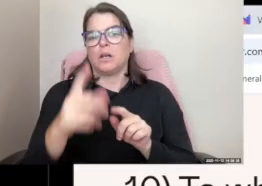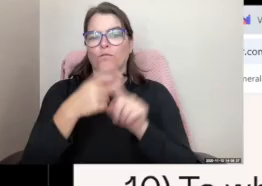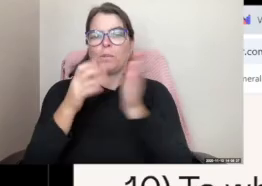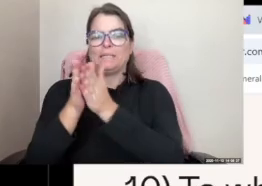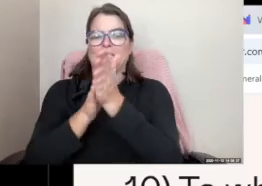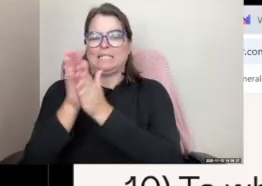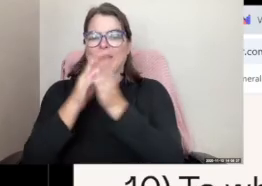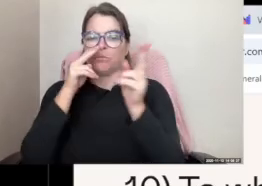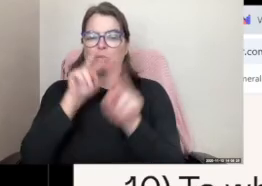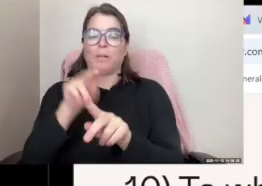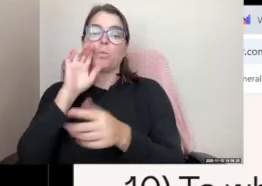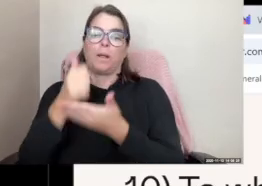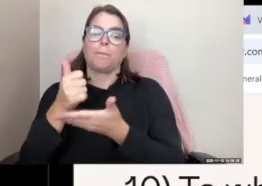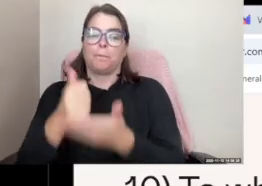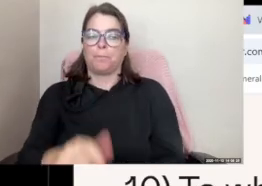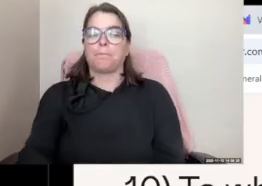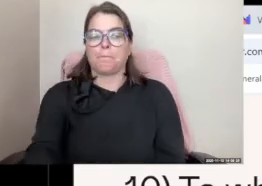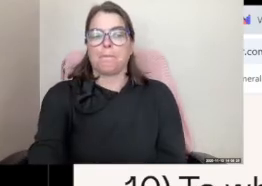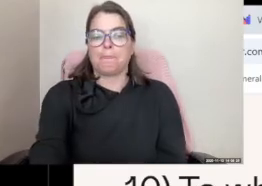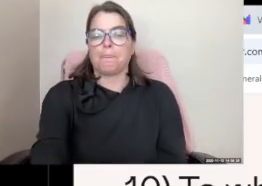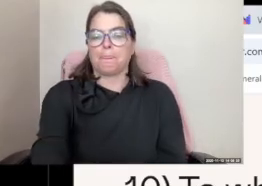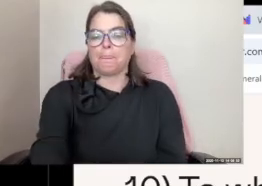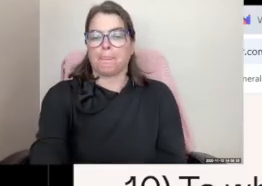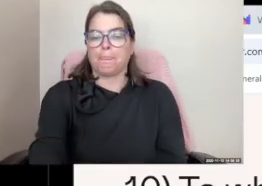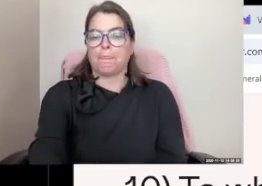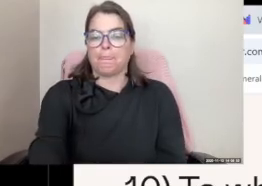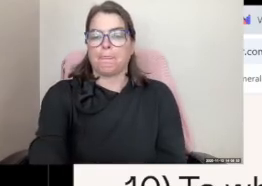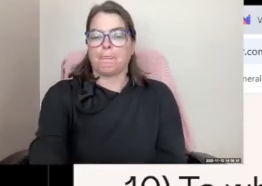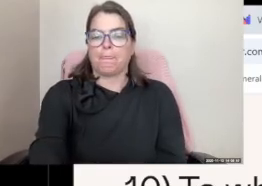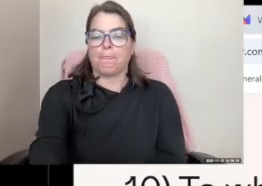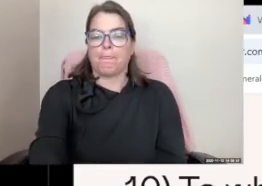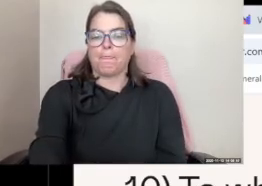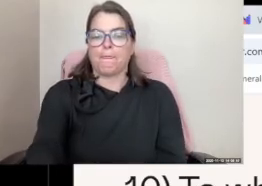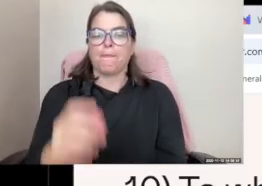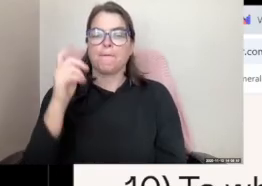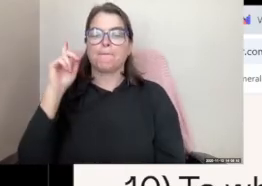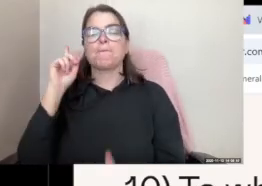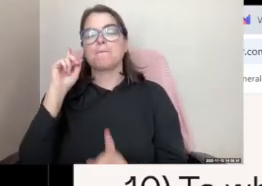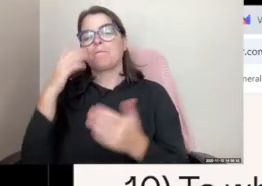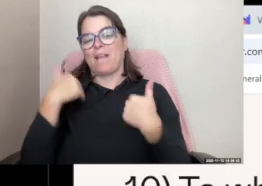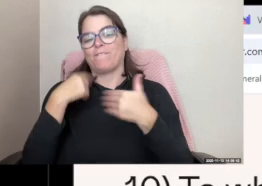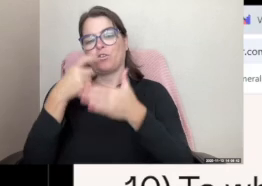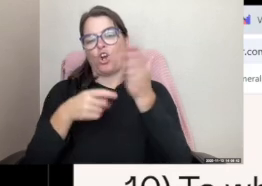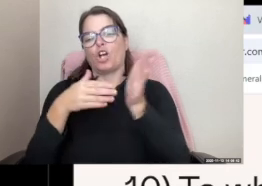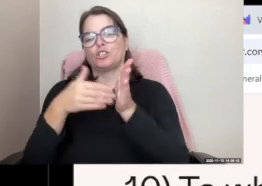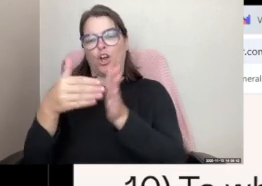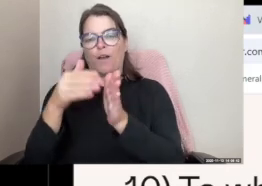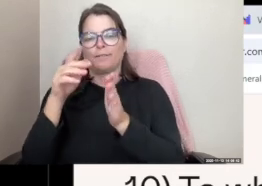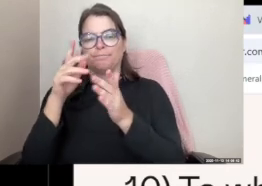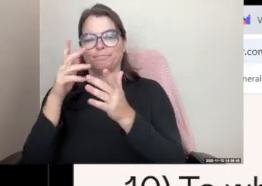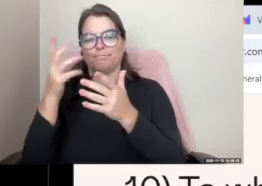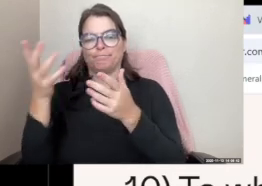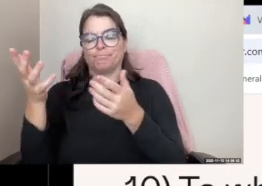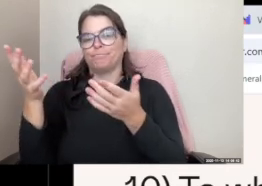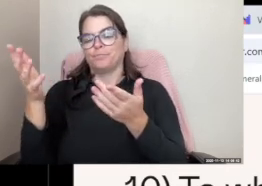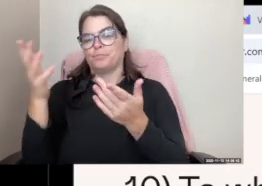health benefits that were analyzed during the rulemaking process. It would be to look at it as from